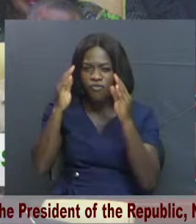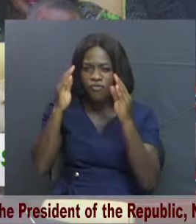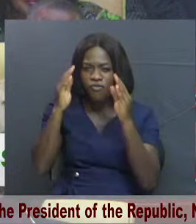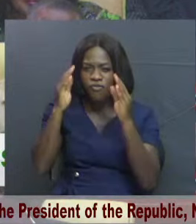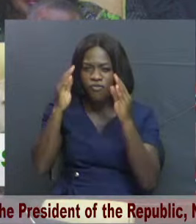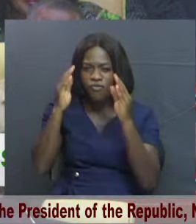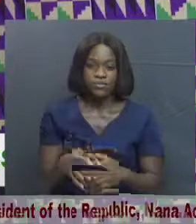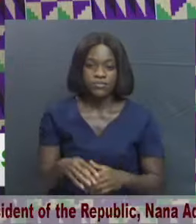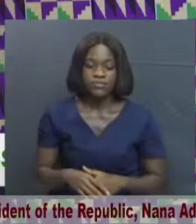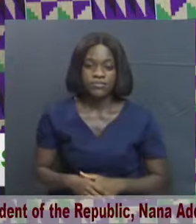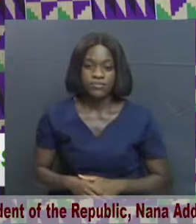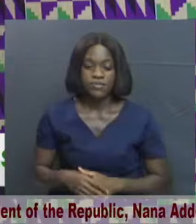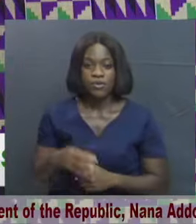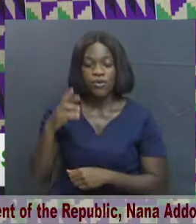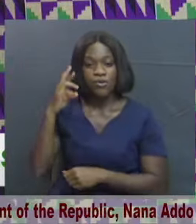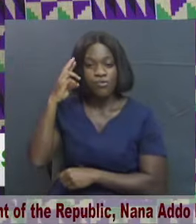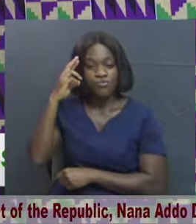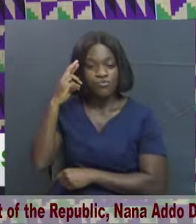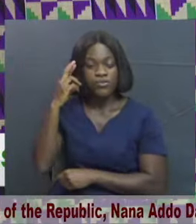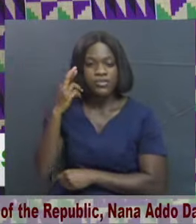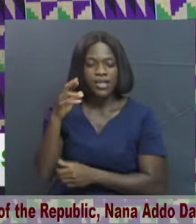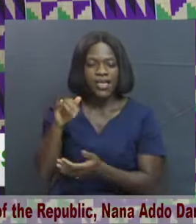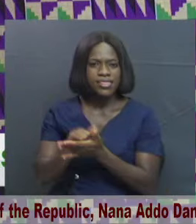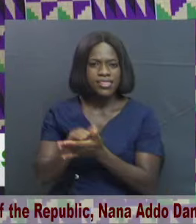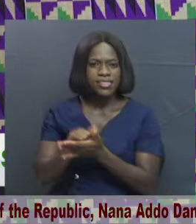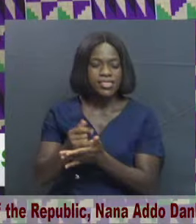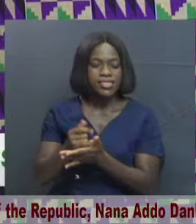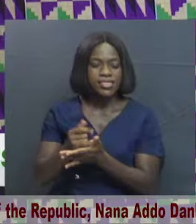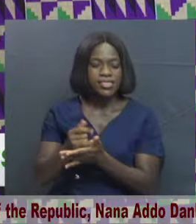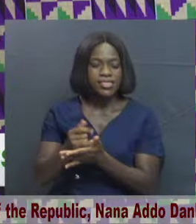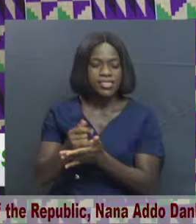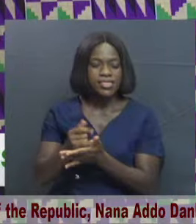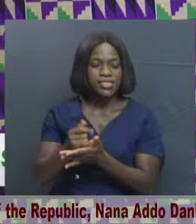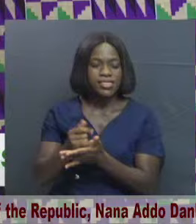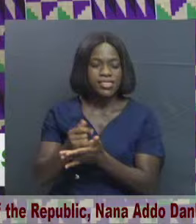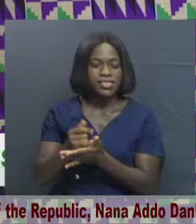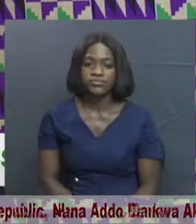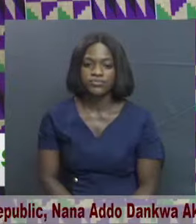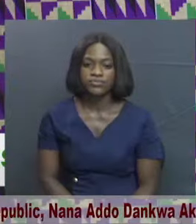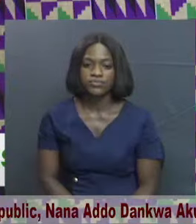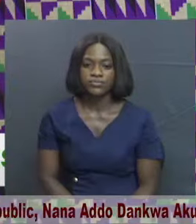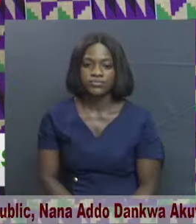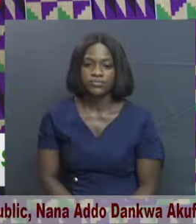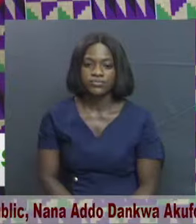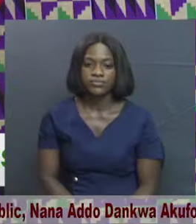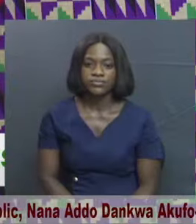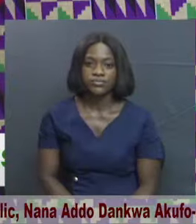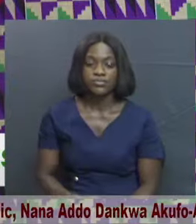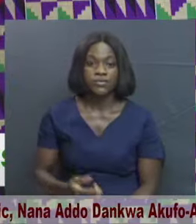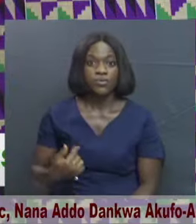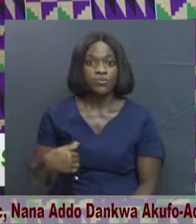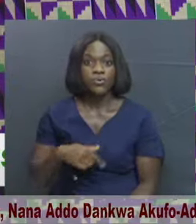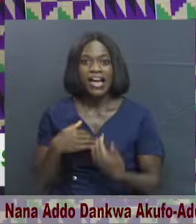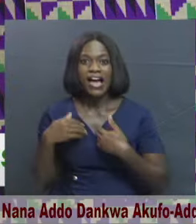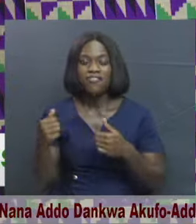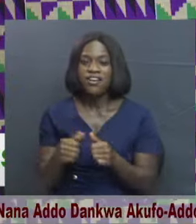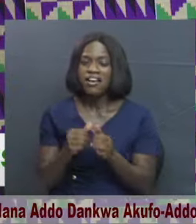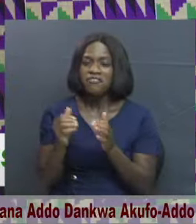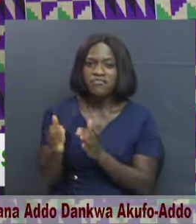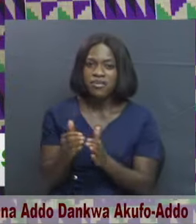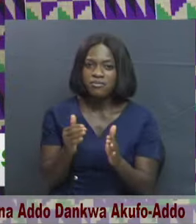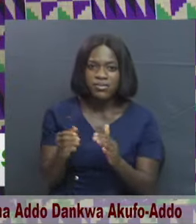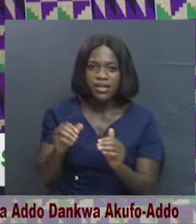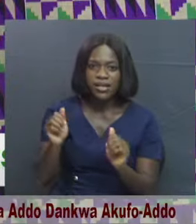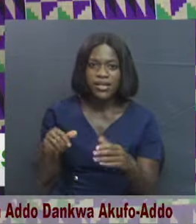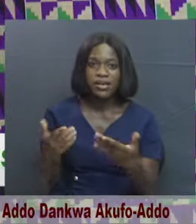attention and that is exactly what we're doing we have every intention of meeting